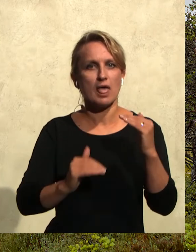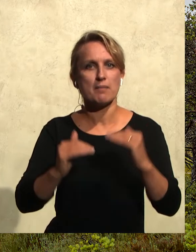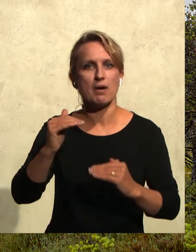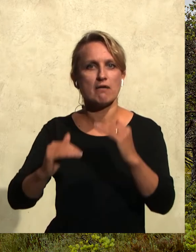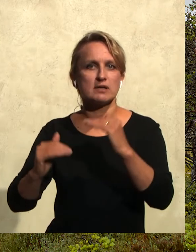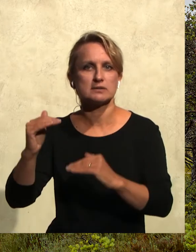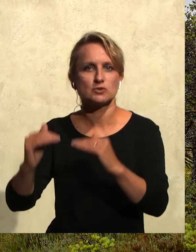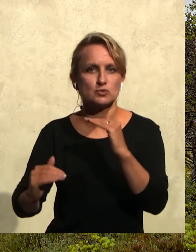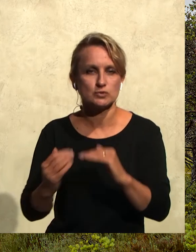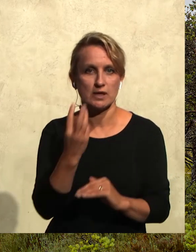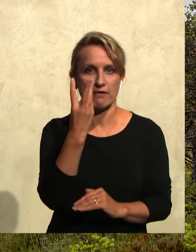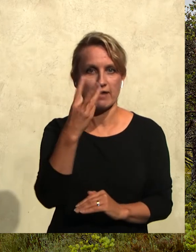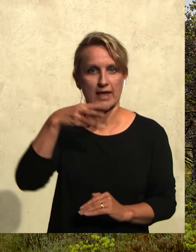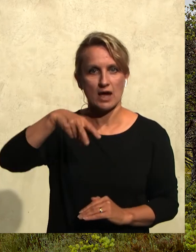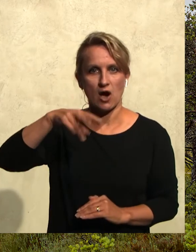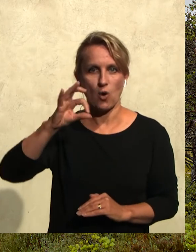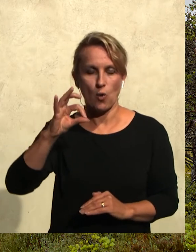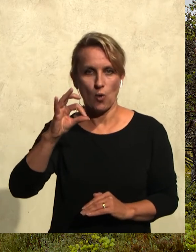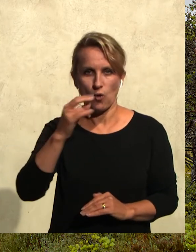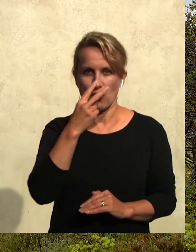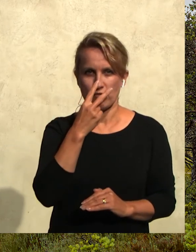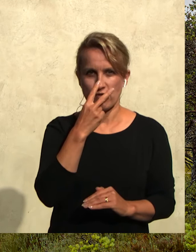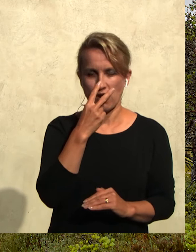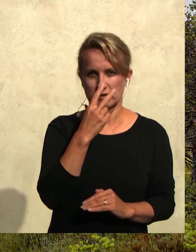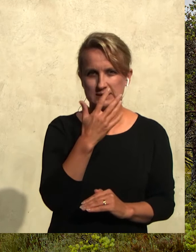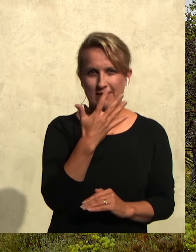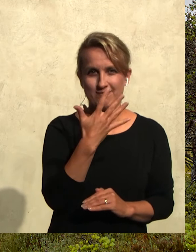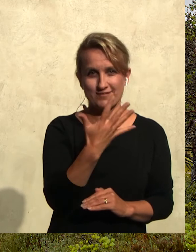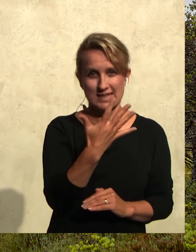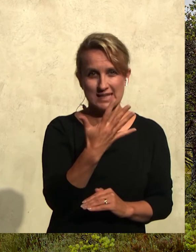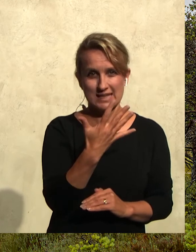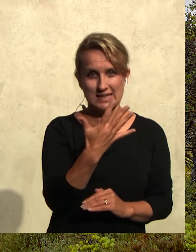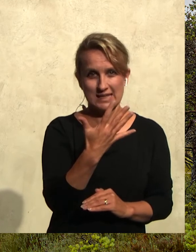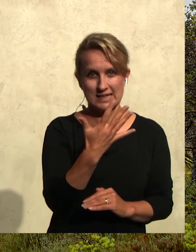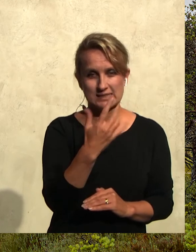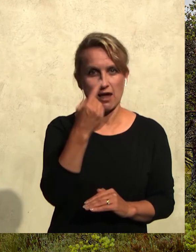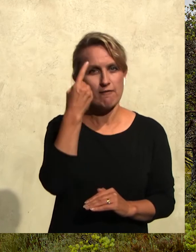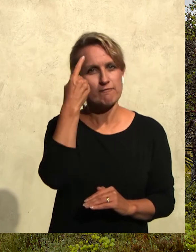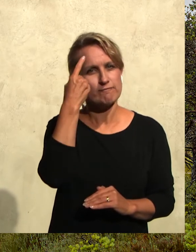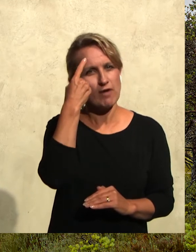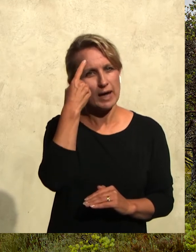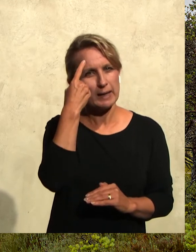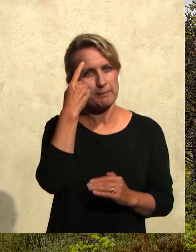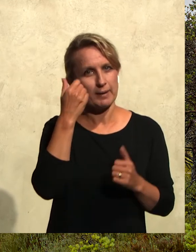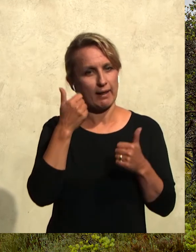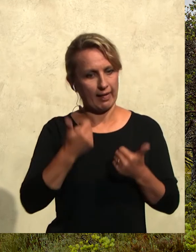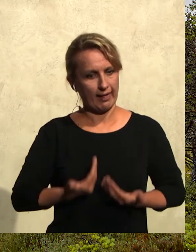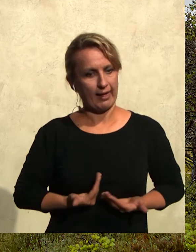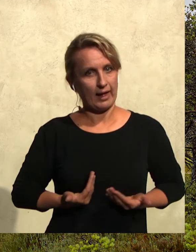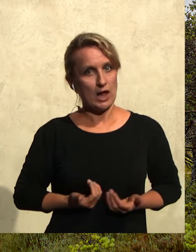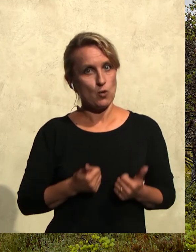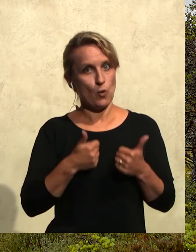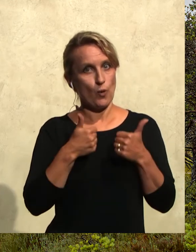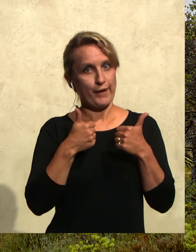Index. And what it basically showed, I've highlighted Estonia results for you. I hope you can see them okay. But basically,